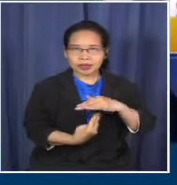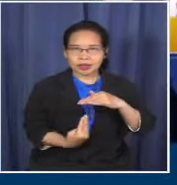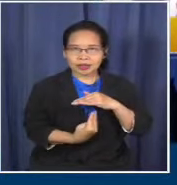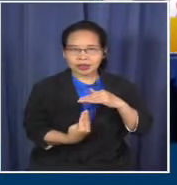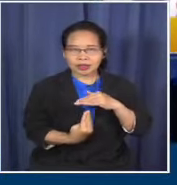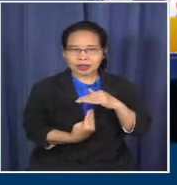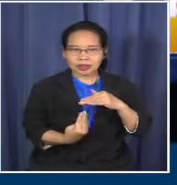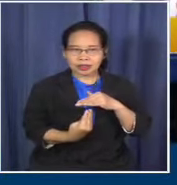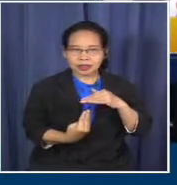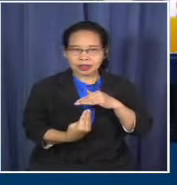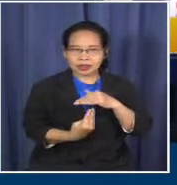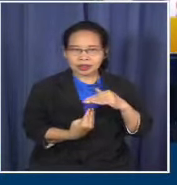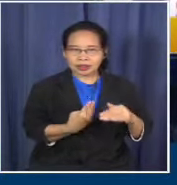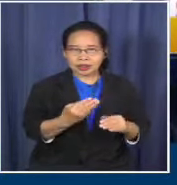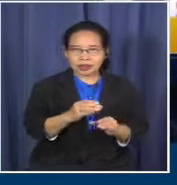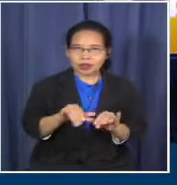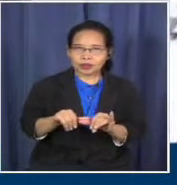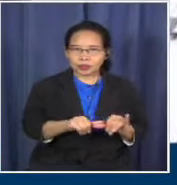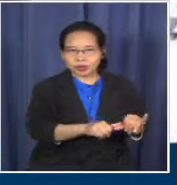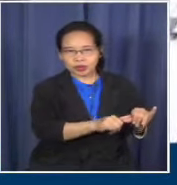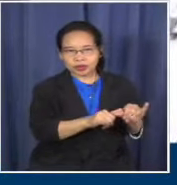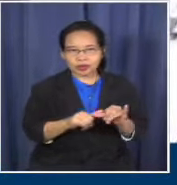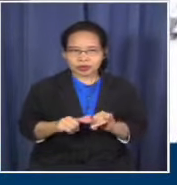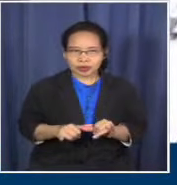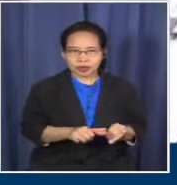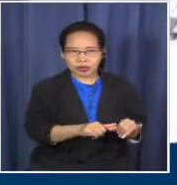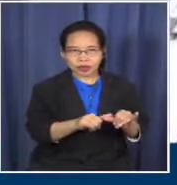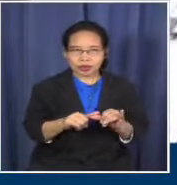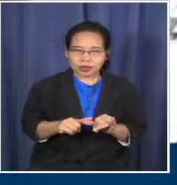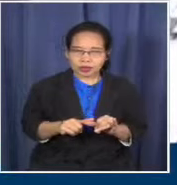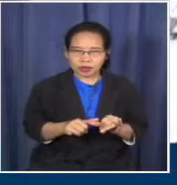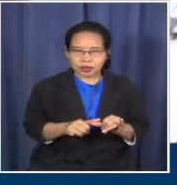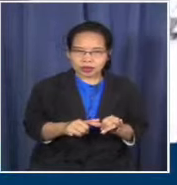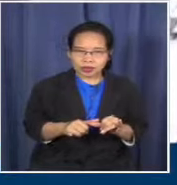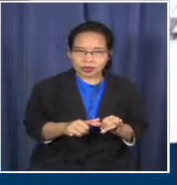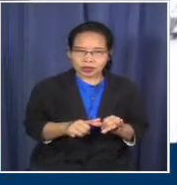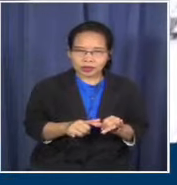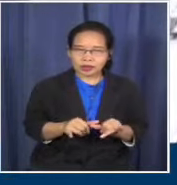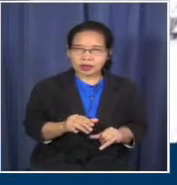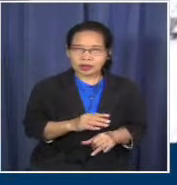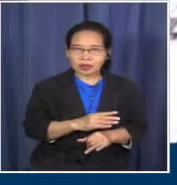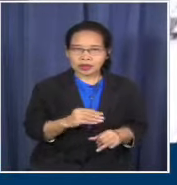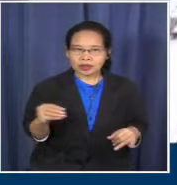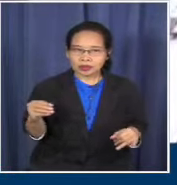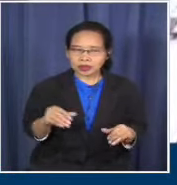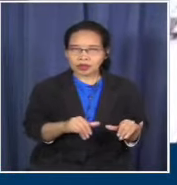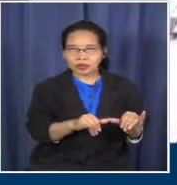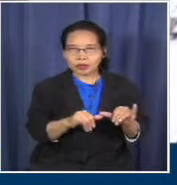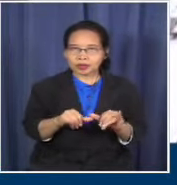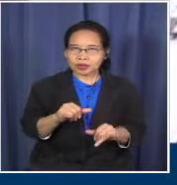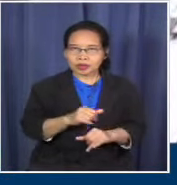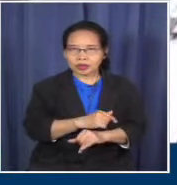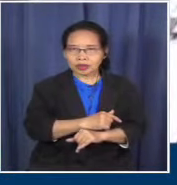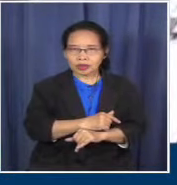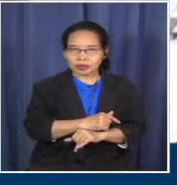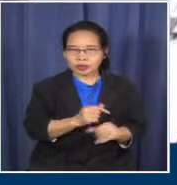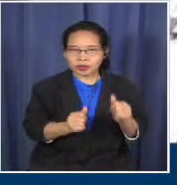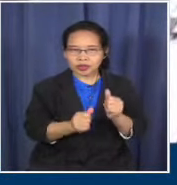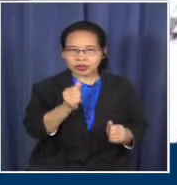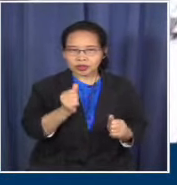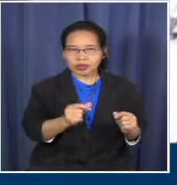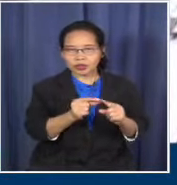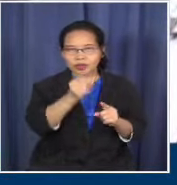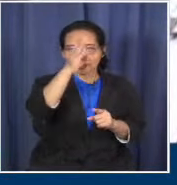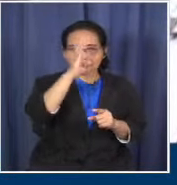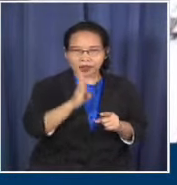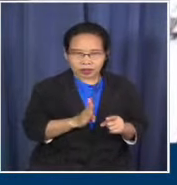when people will come to an understanding on a common ground, which is the Word of